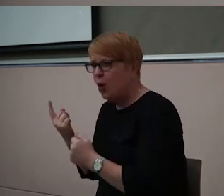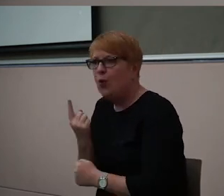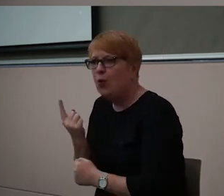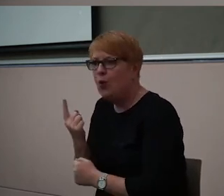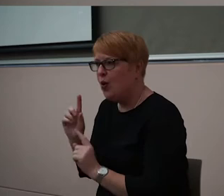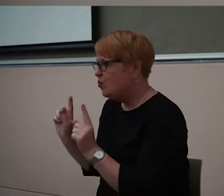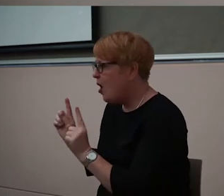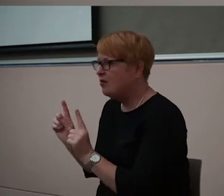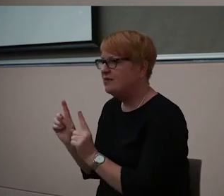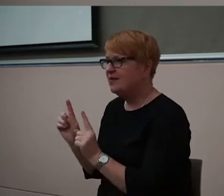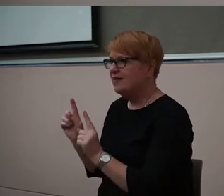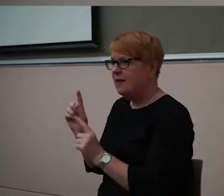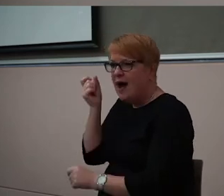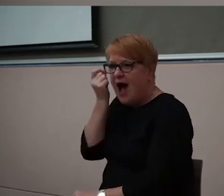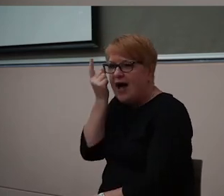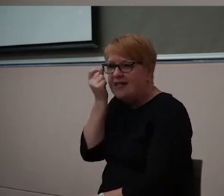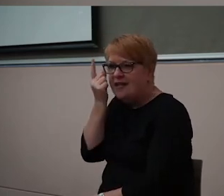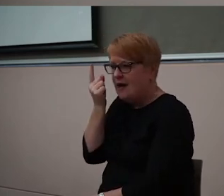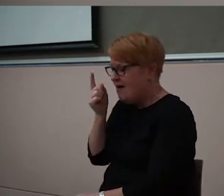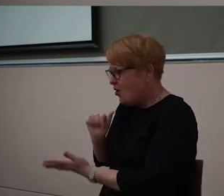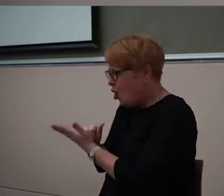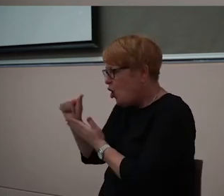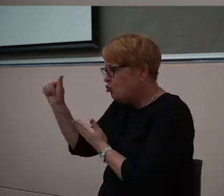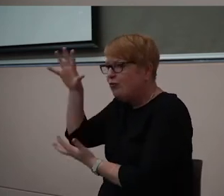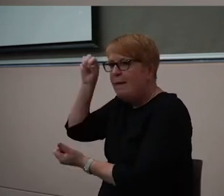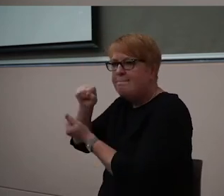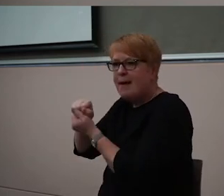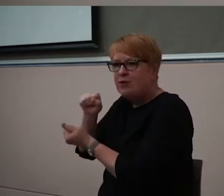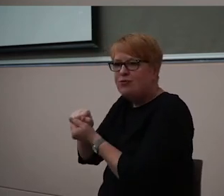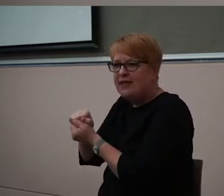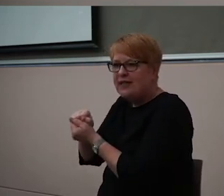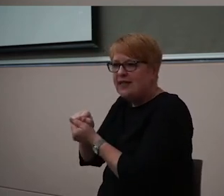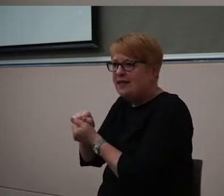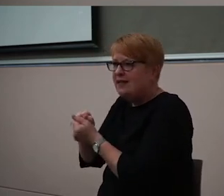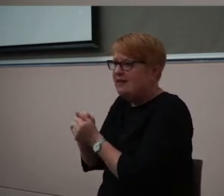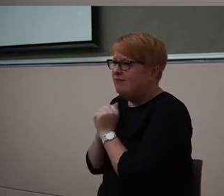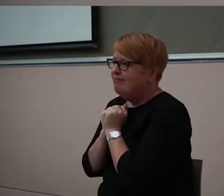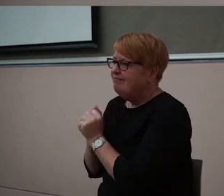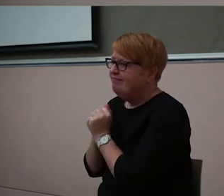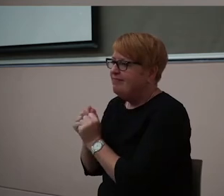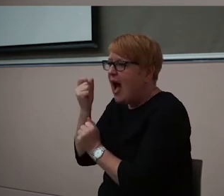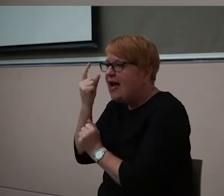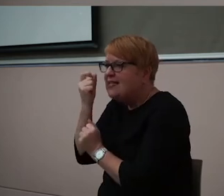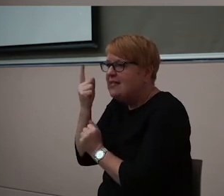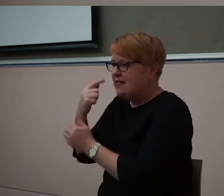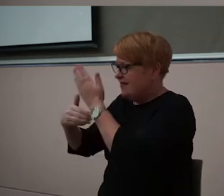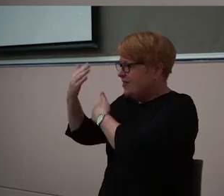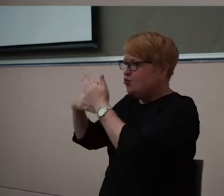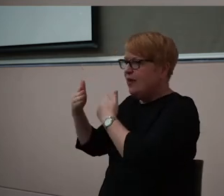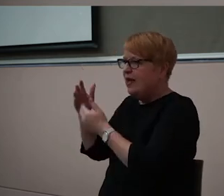how is this notion of like cultural memory or these ideas of history preserved,